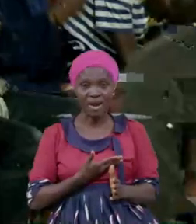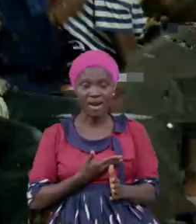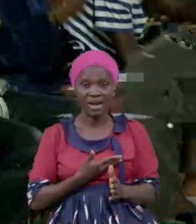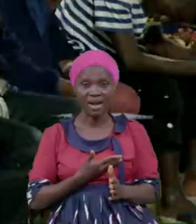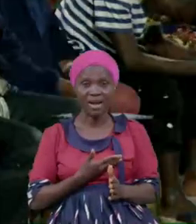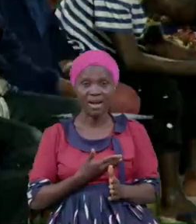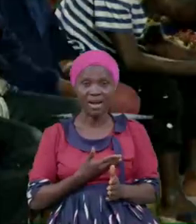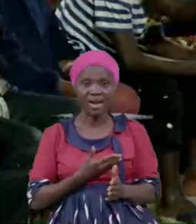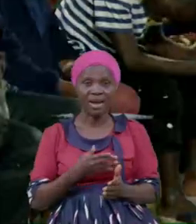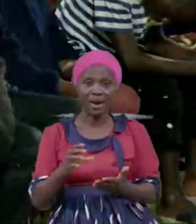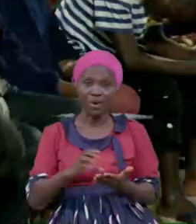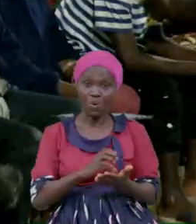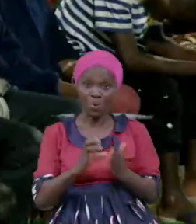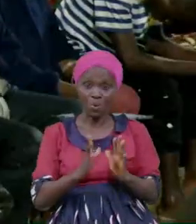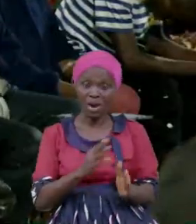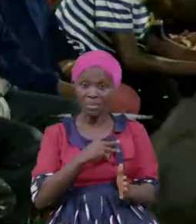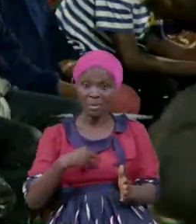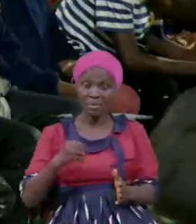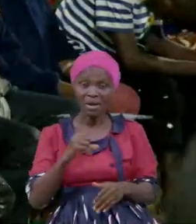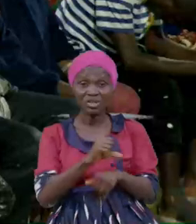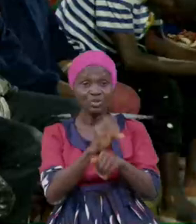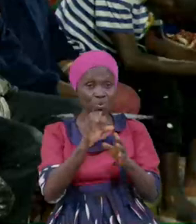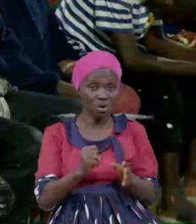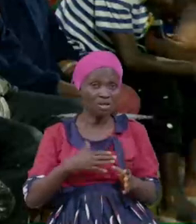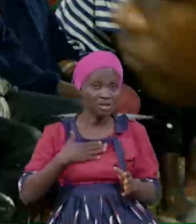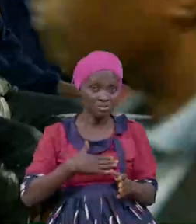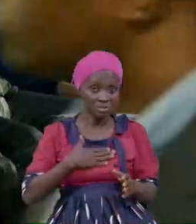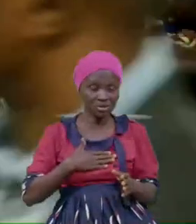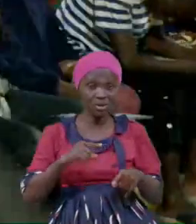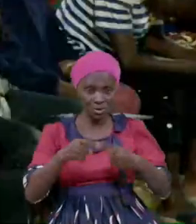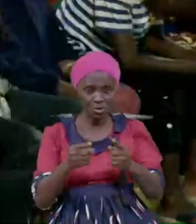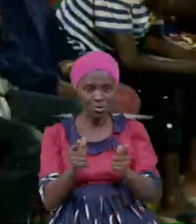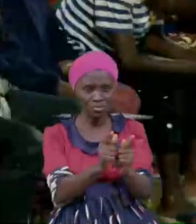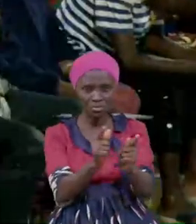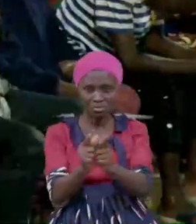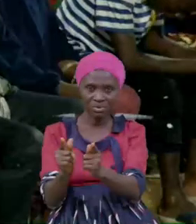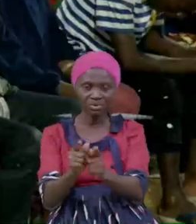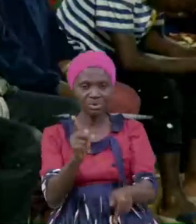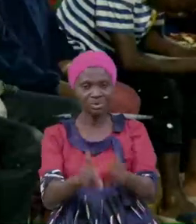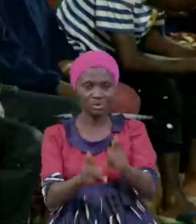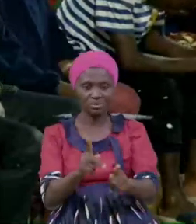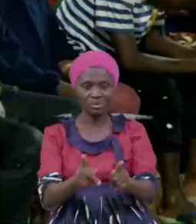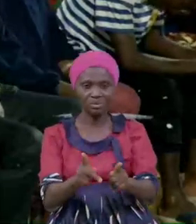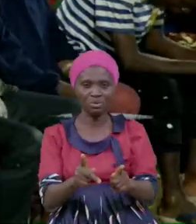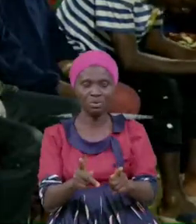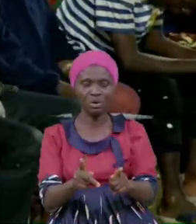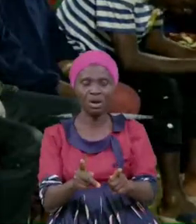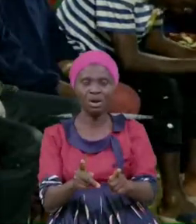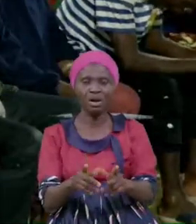workers, please attend to the people.